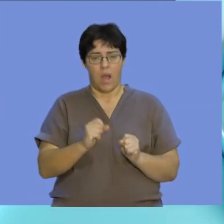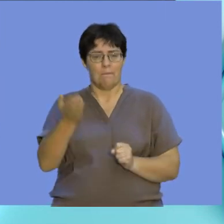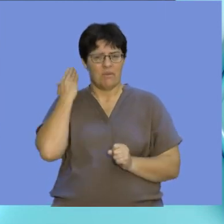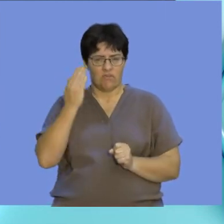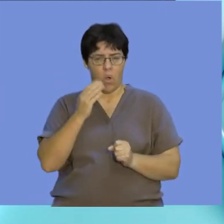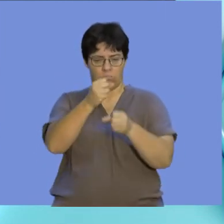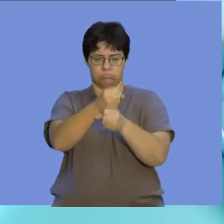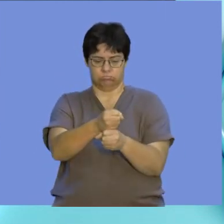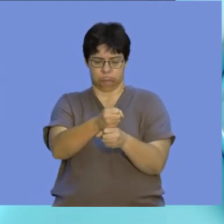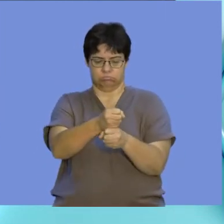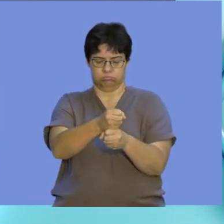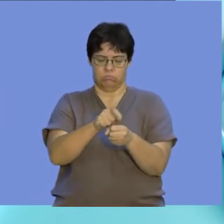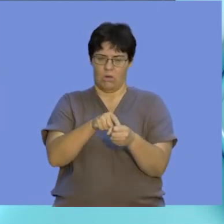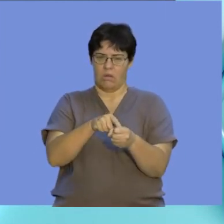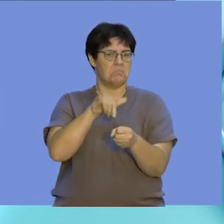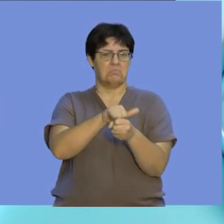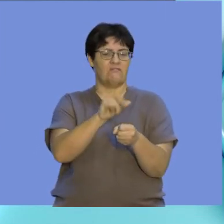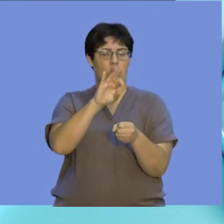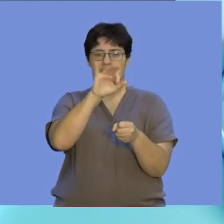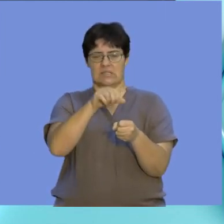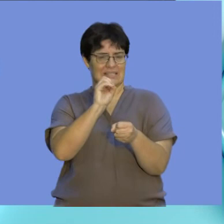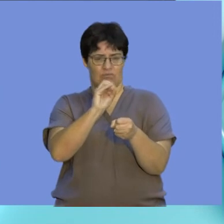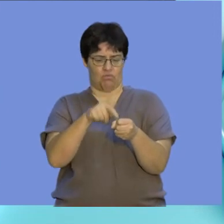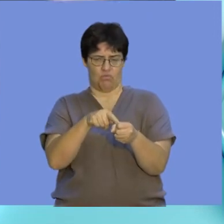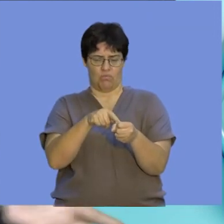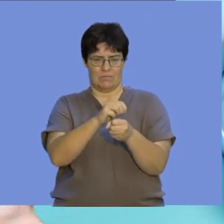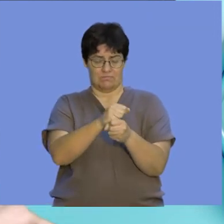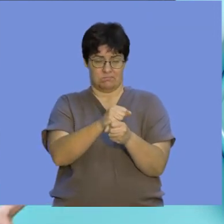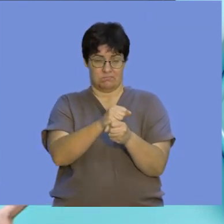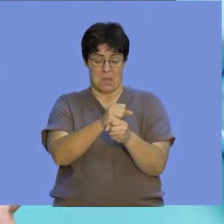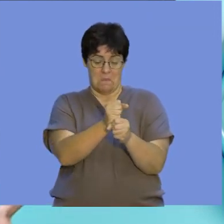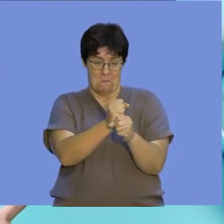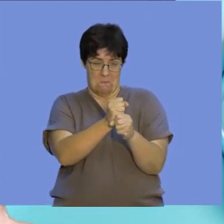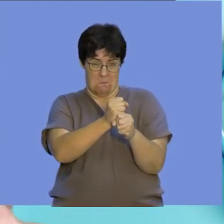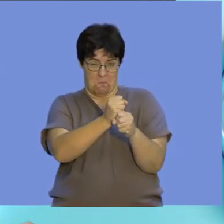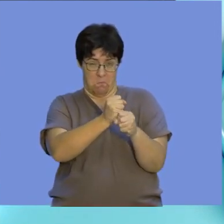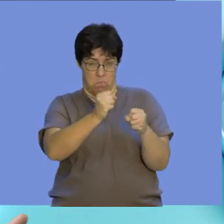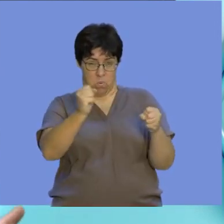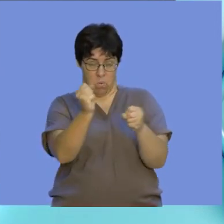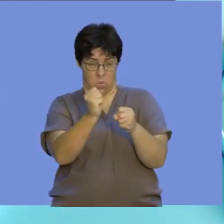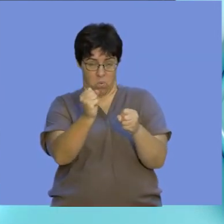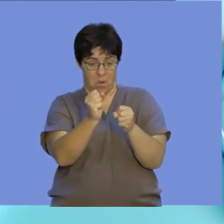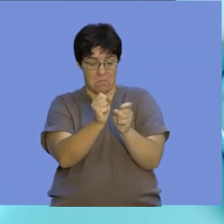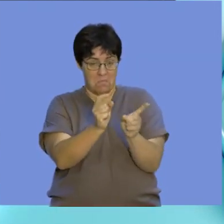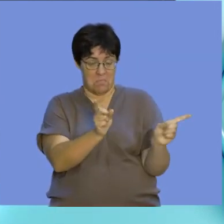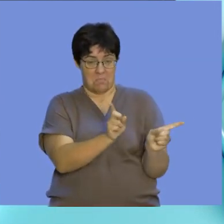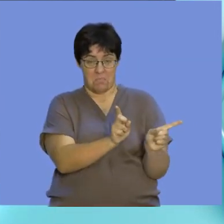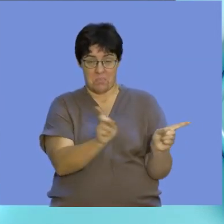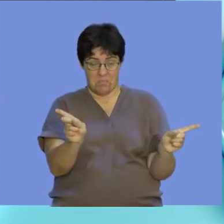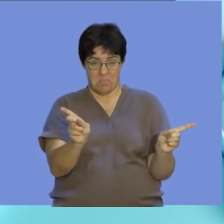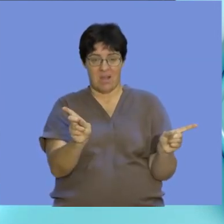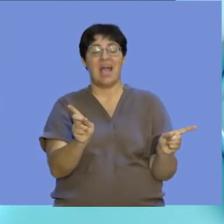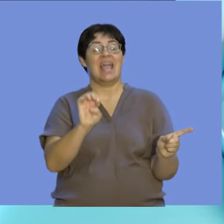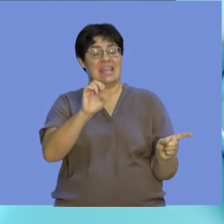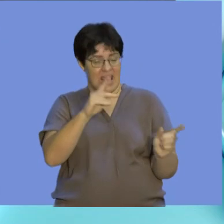with, it is possible for the kinetic energy to increase if they were